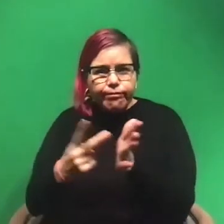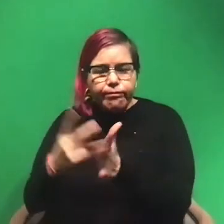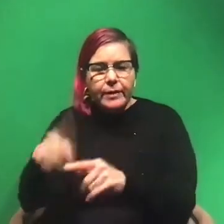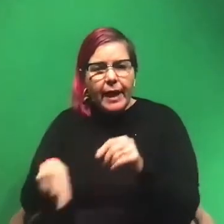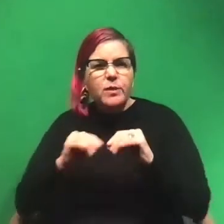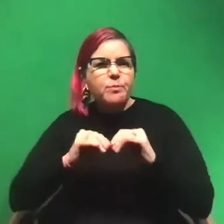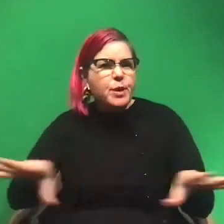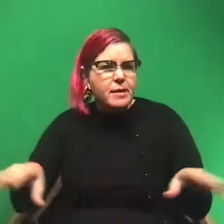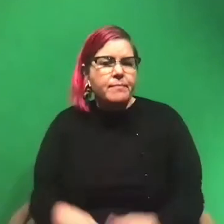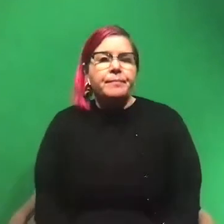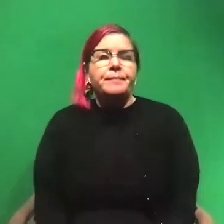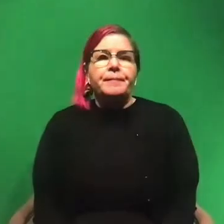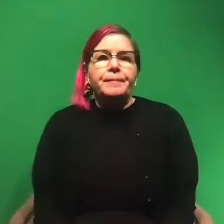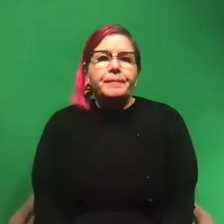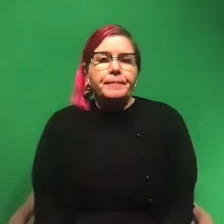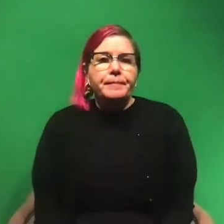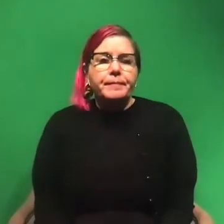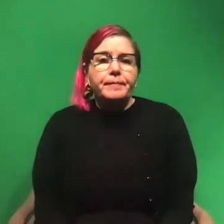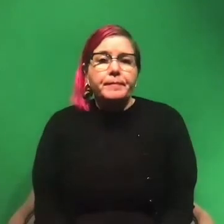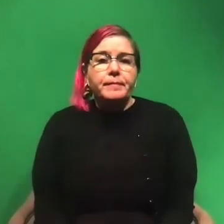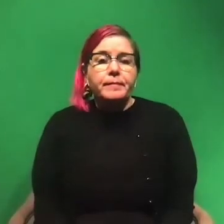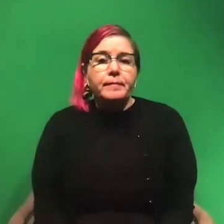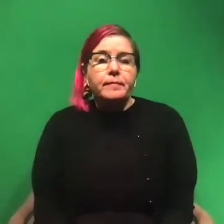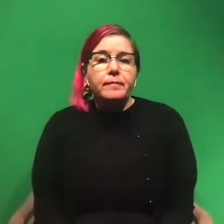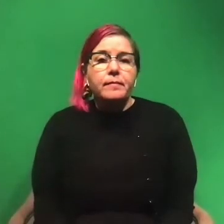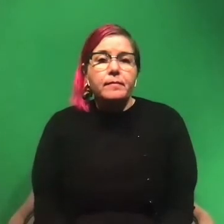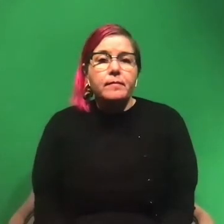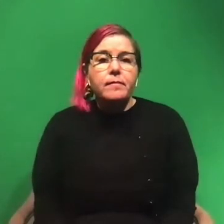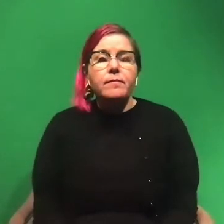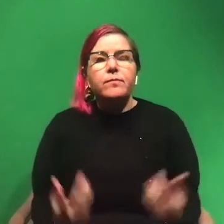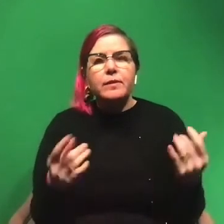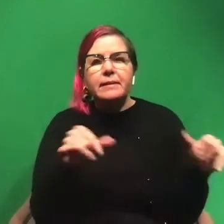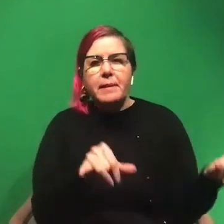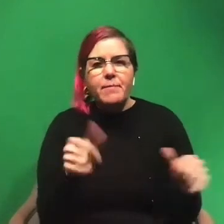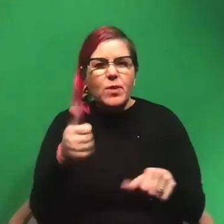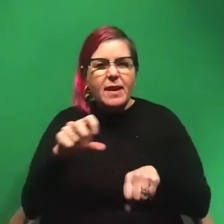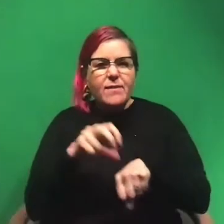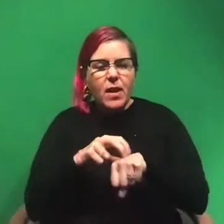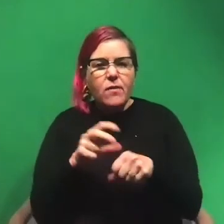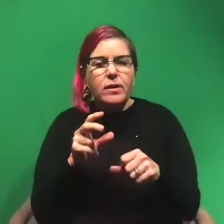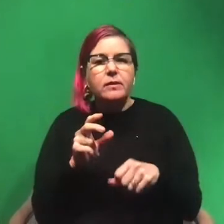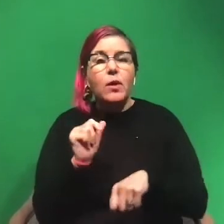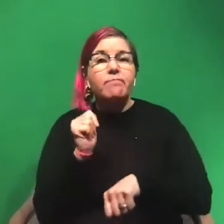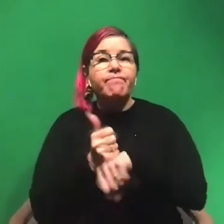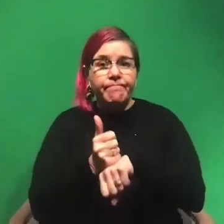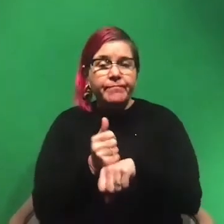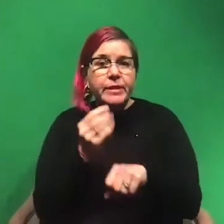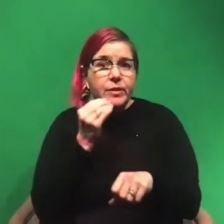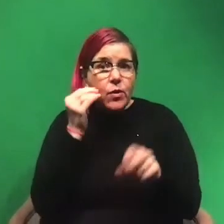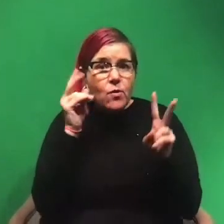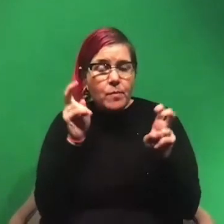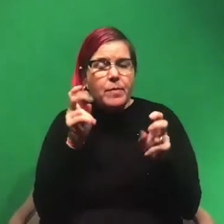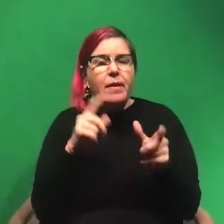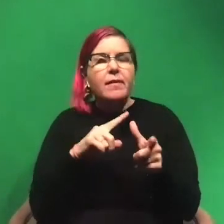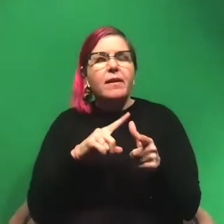spread. So a characteristic of essentially any virus is that it wants to do just that. So you can have different routes